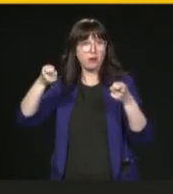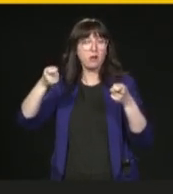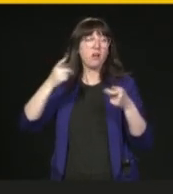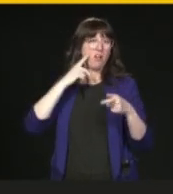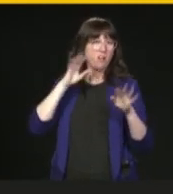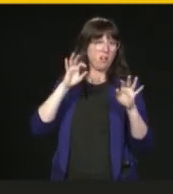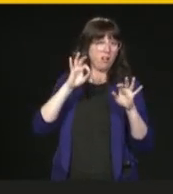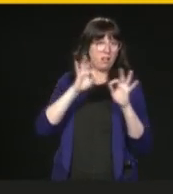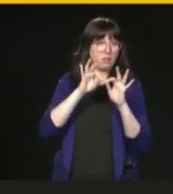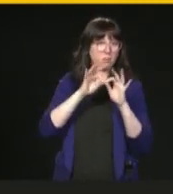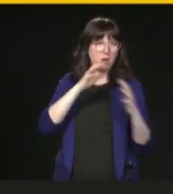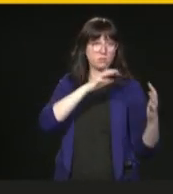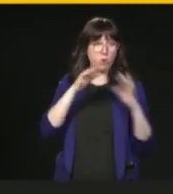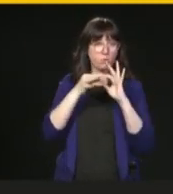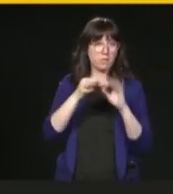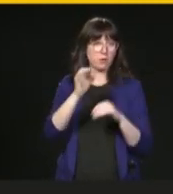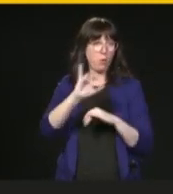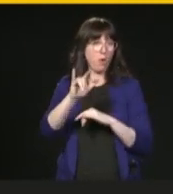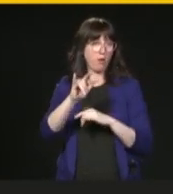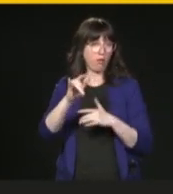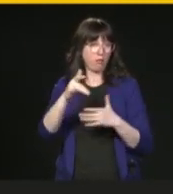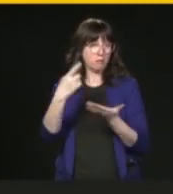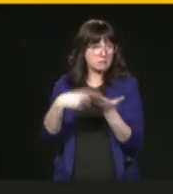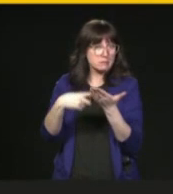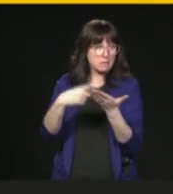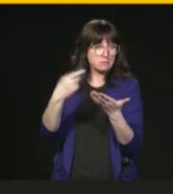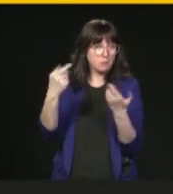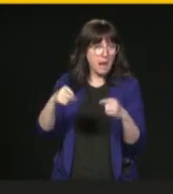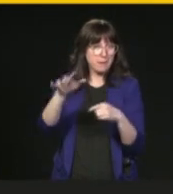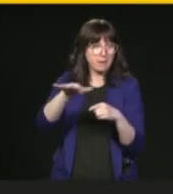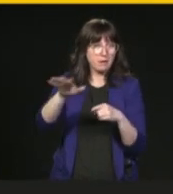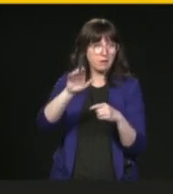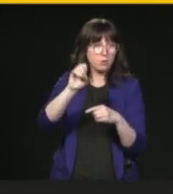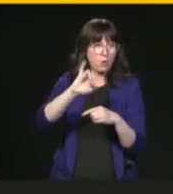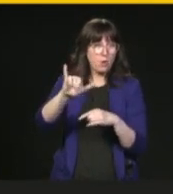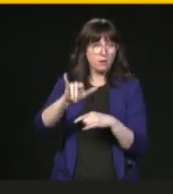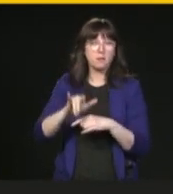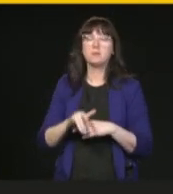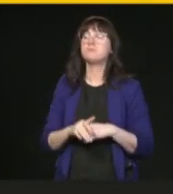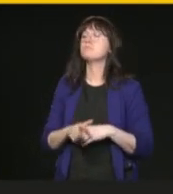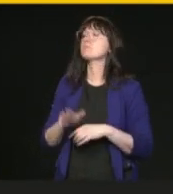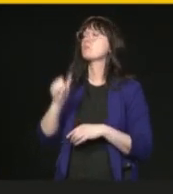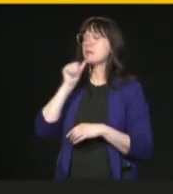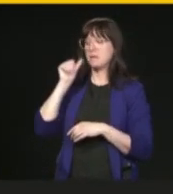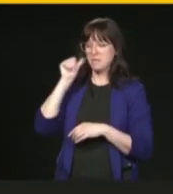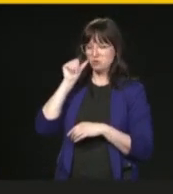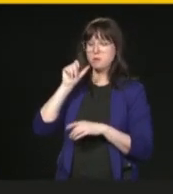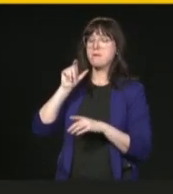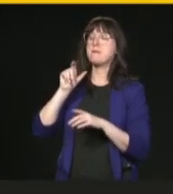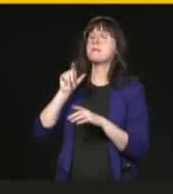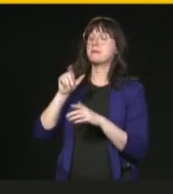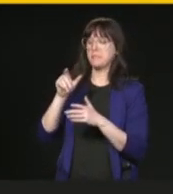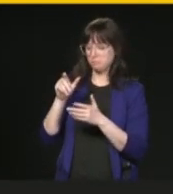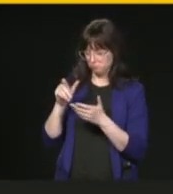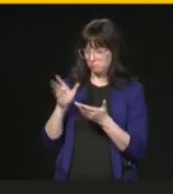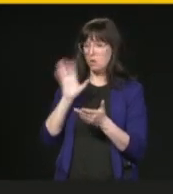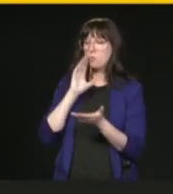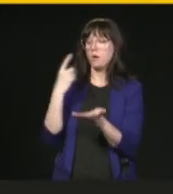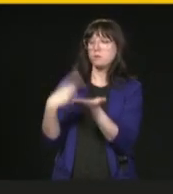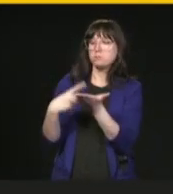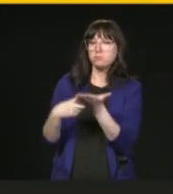over oil prices come up, and what's happening there? We, as I spoke about yesterday, we will be participating